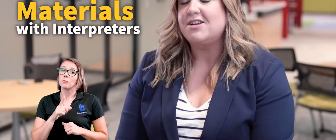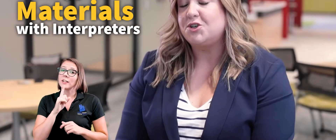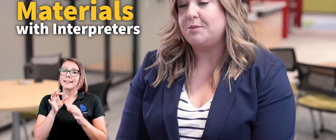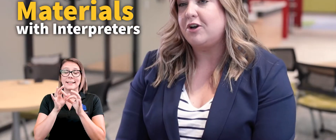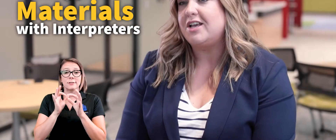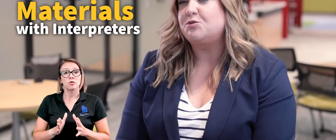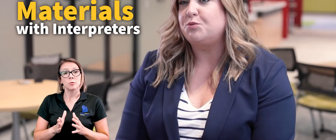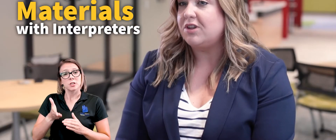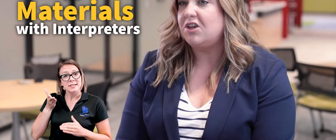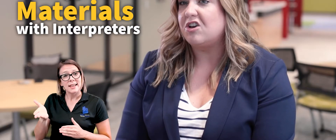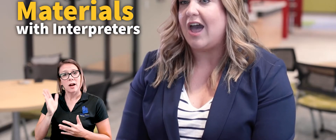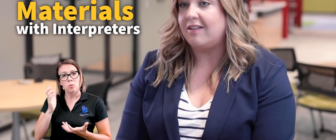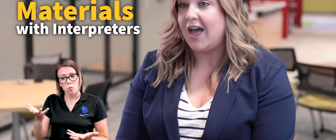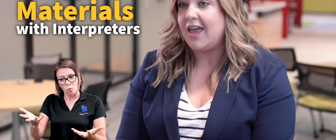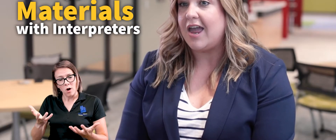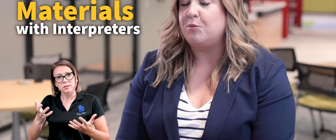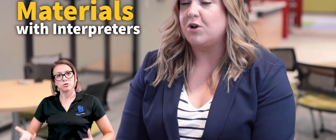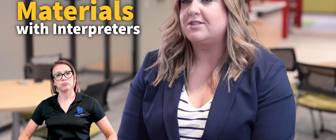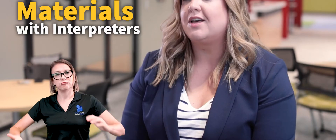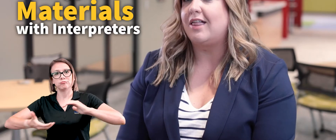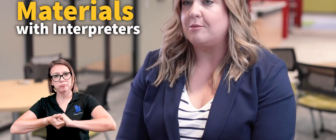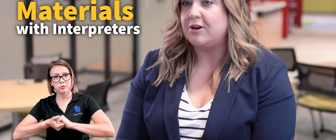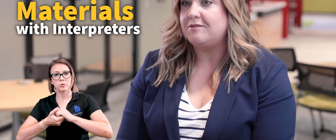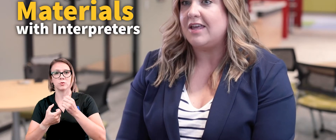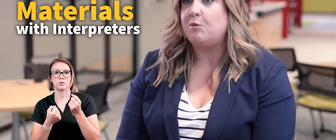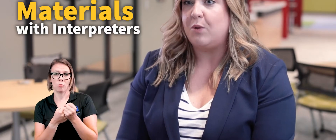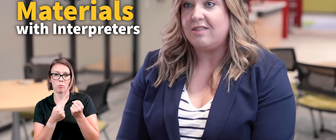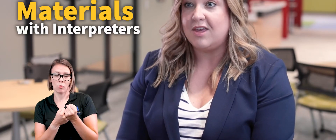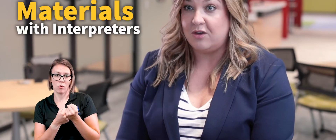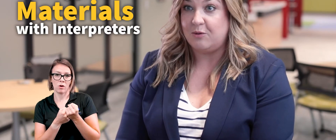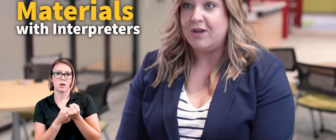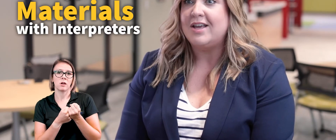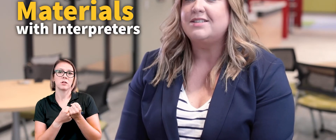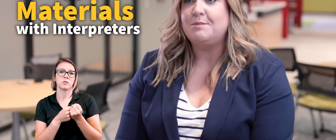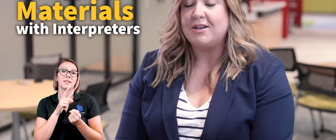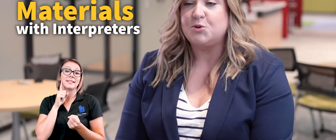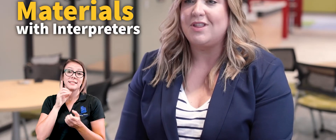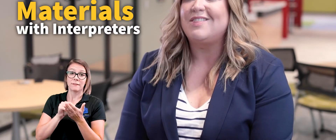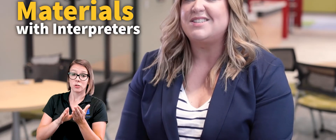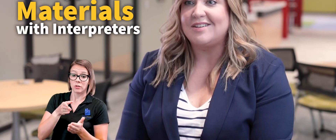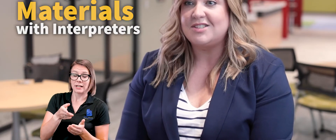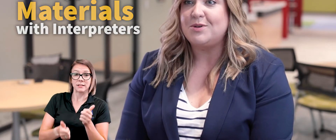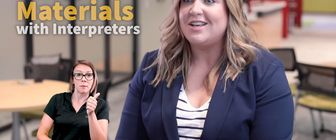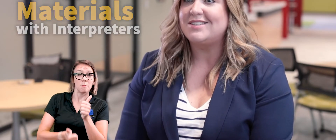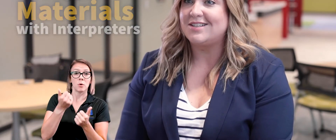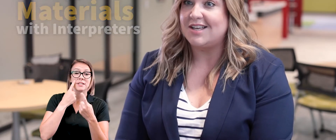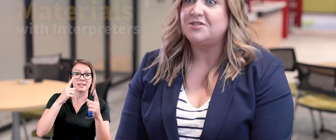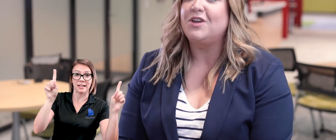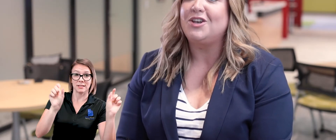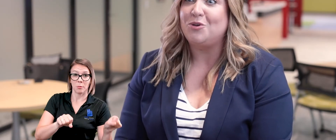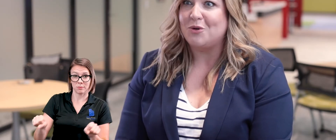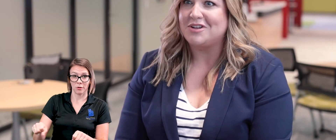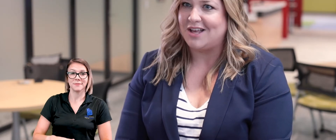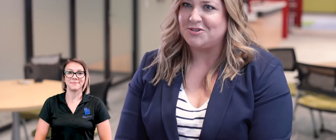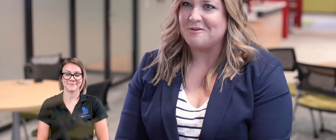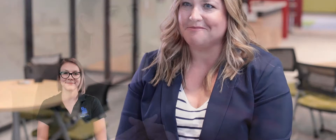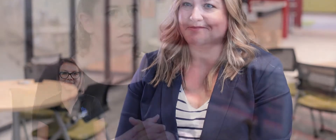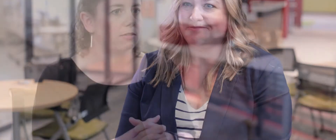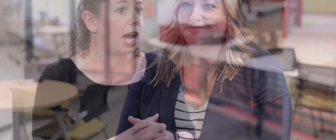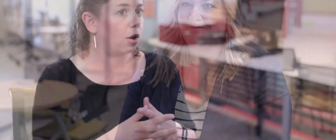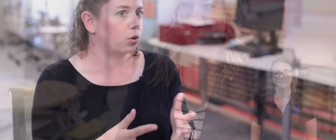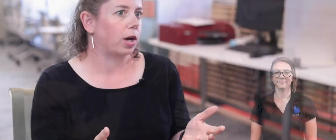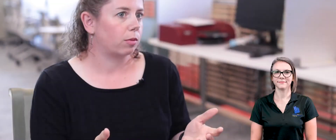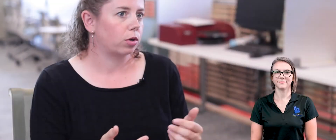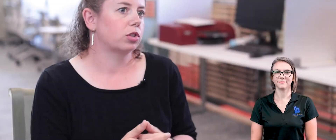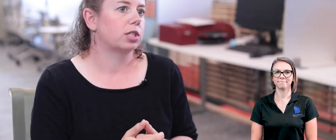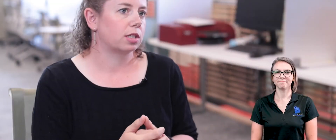fine. The interpreter is really your ally and works collaboratively with you to make sure that the deaf student is successful in your